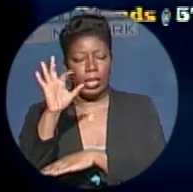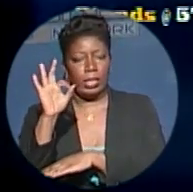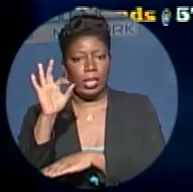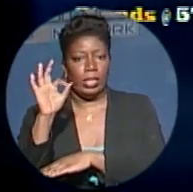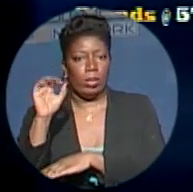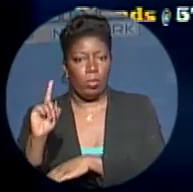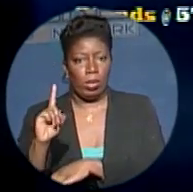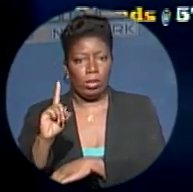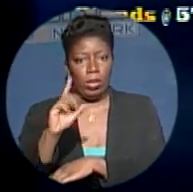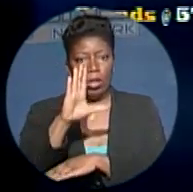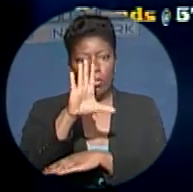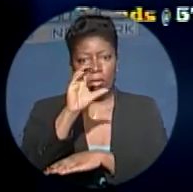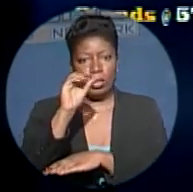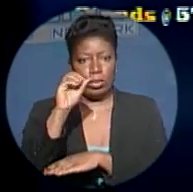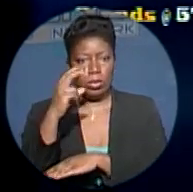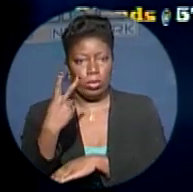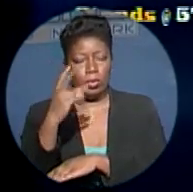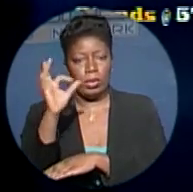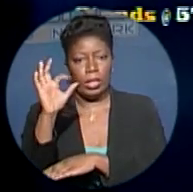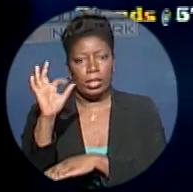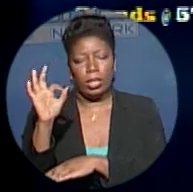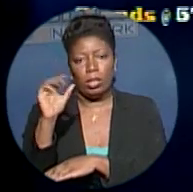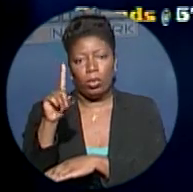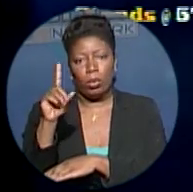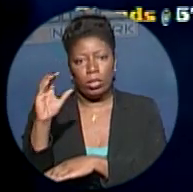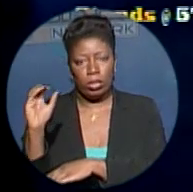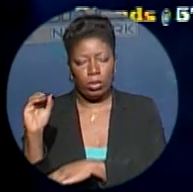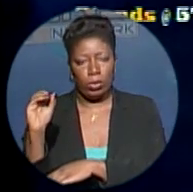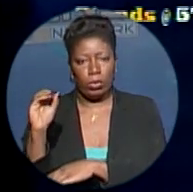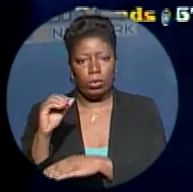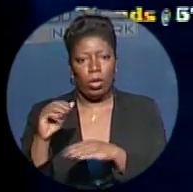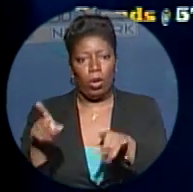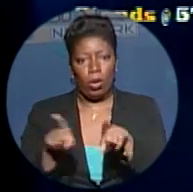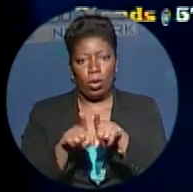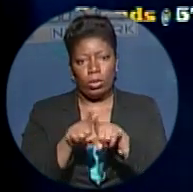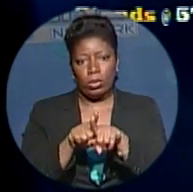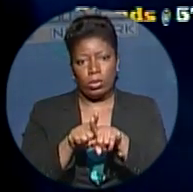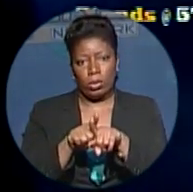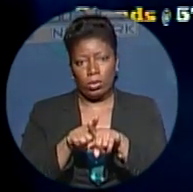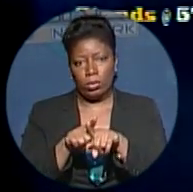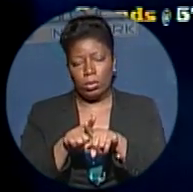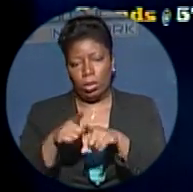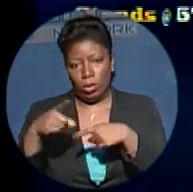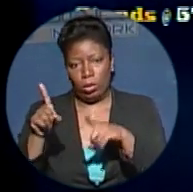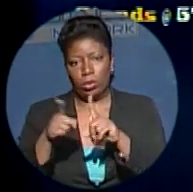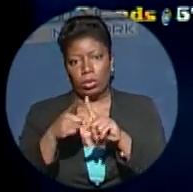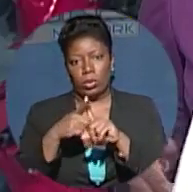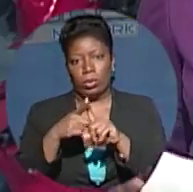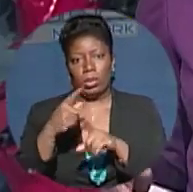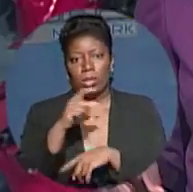502-9991 or 502-9910. You can always call or visit your nearest police station as well.